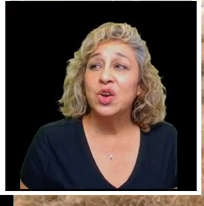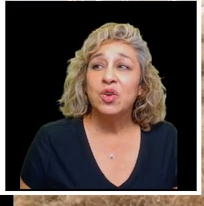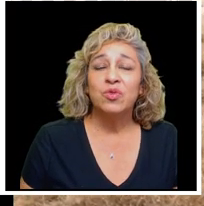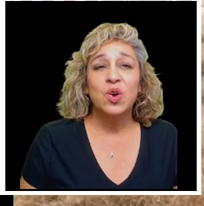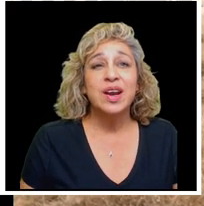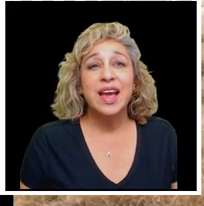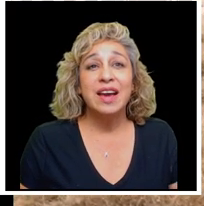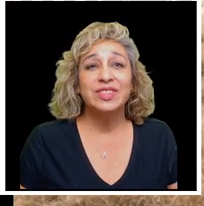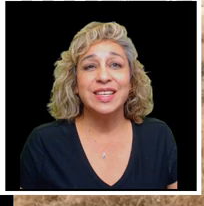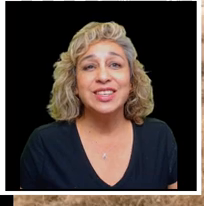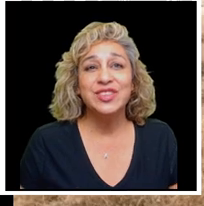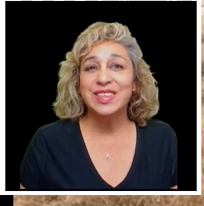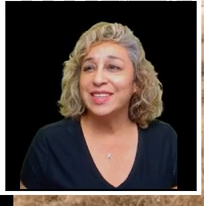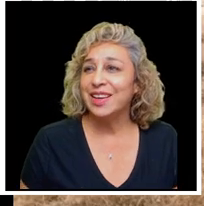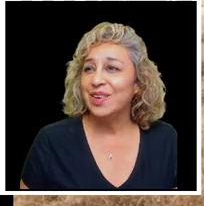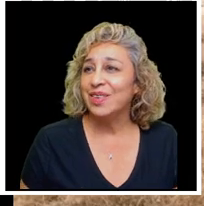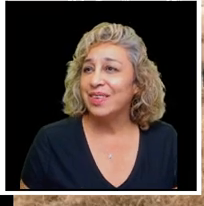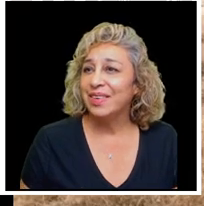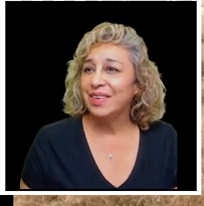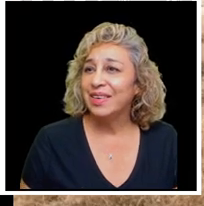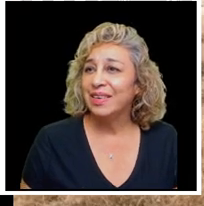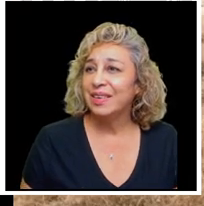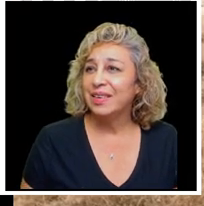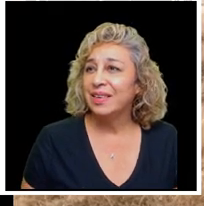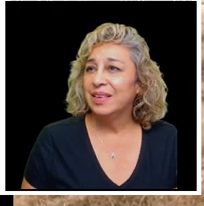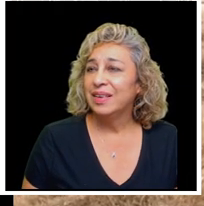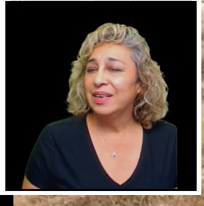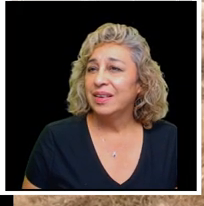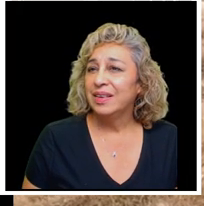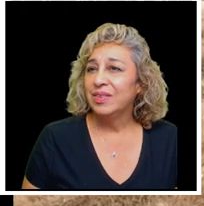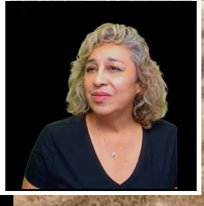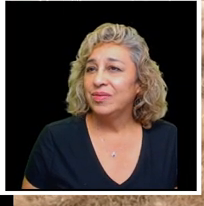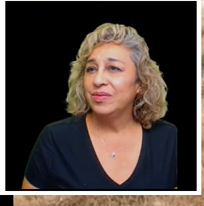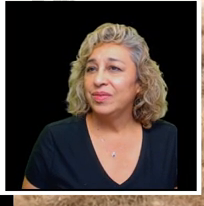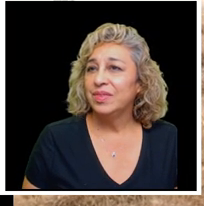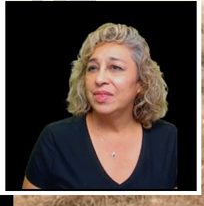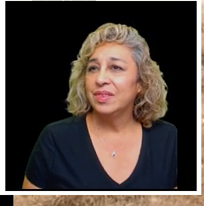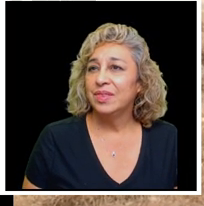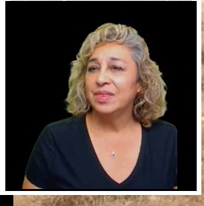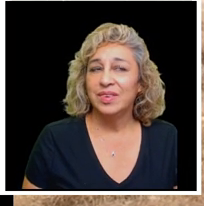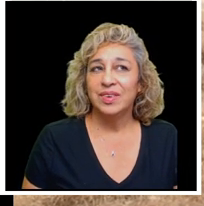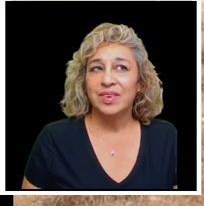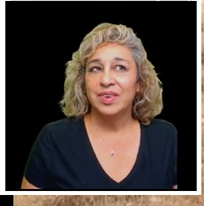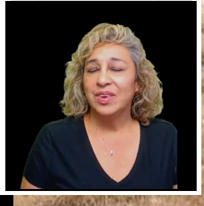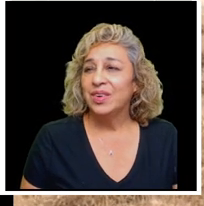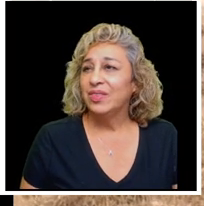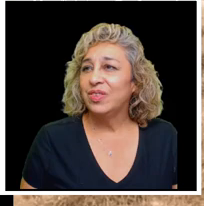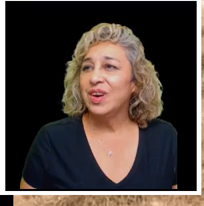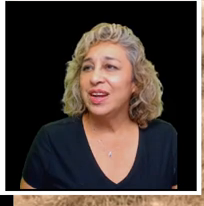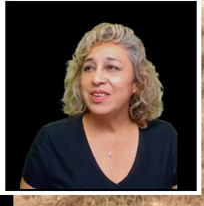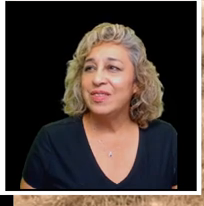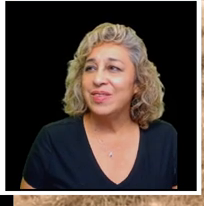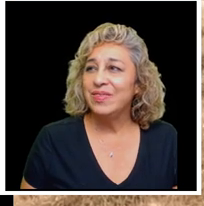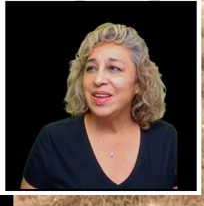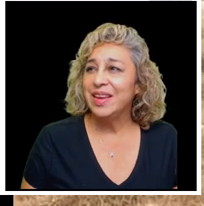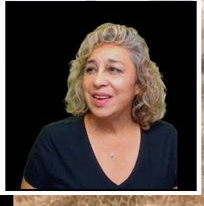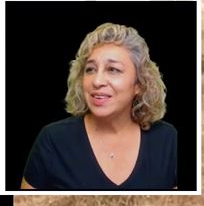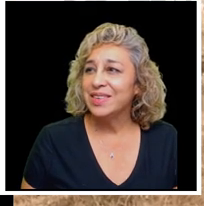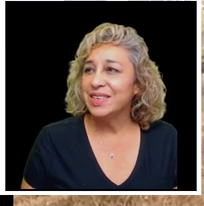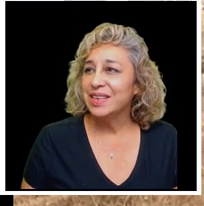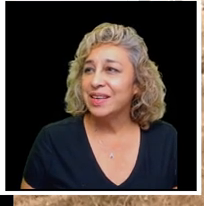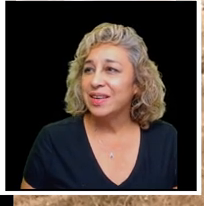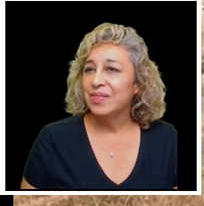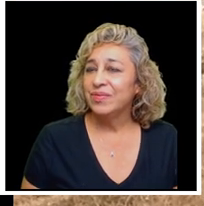built four and a half centuries ago I think what was in to see when times 450